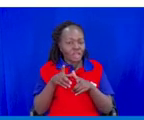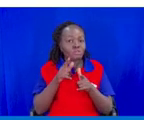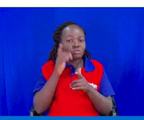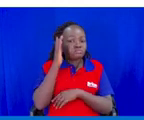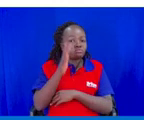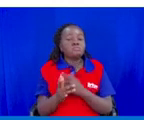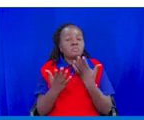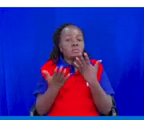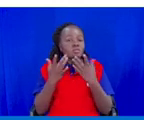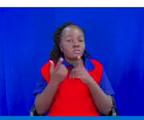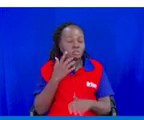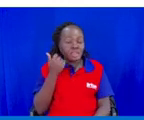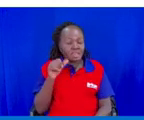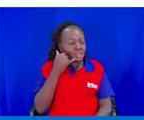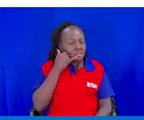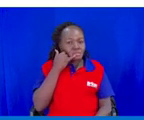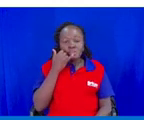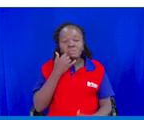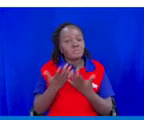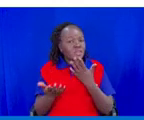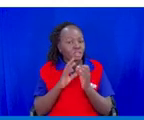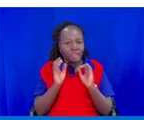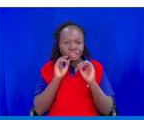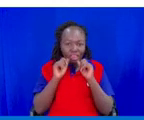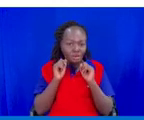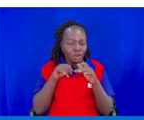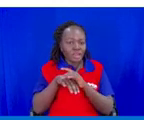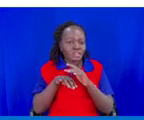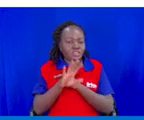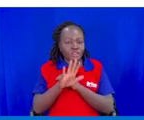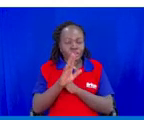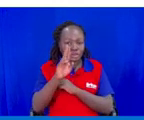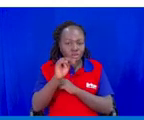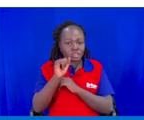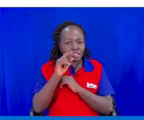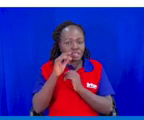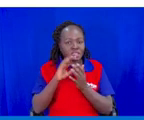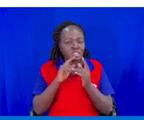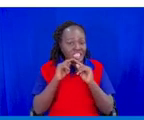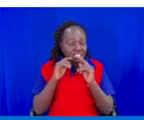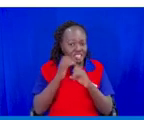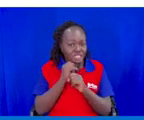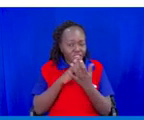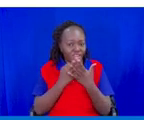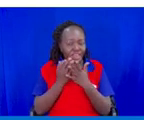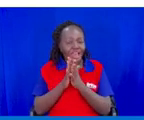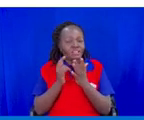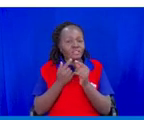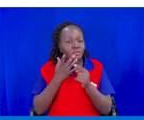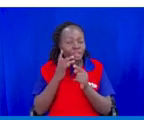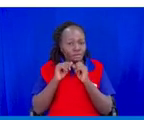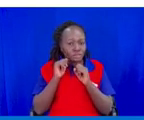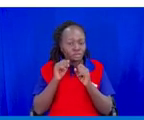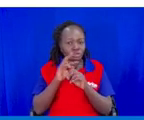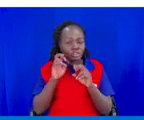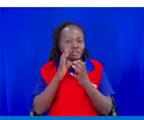either from your feature phone or your smartphone, to be able to access your unit trust funds. And from there, you can check your balance, you can withdraw